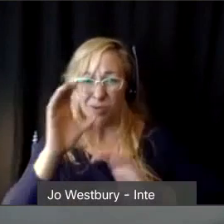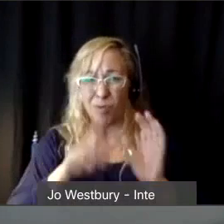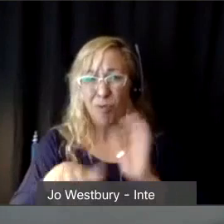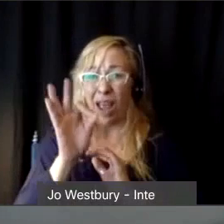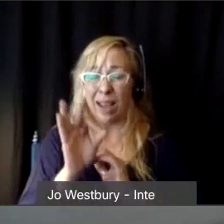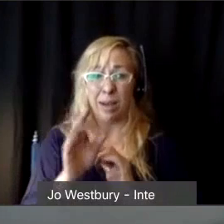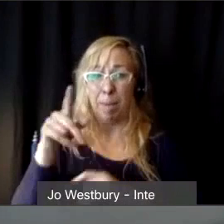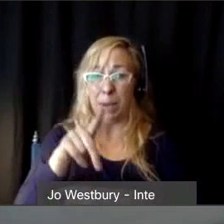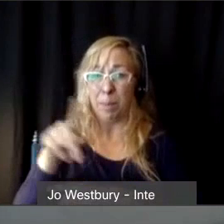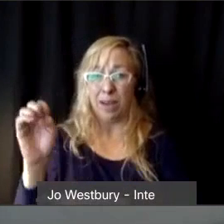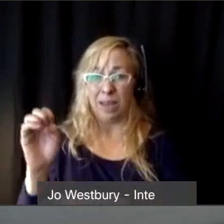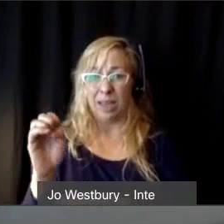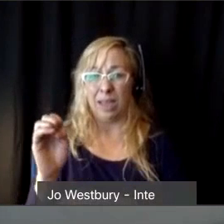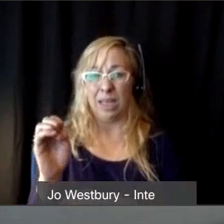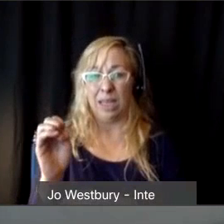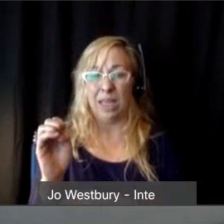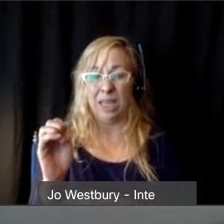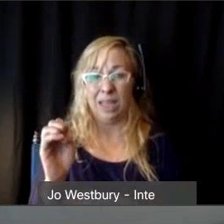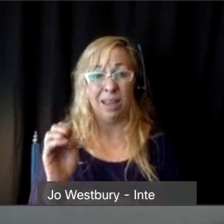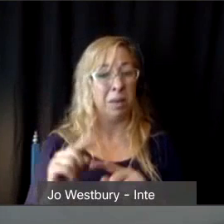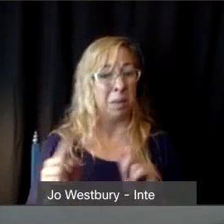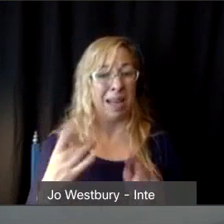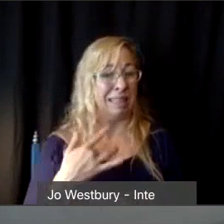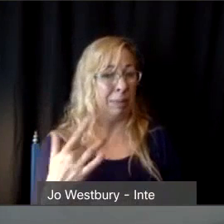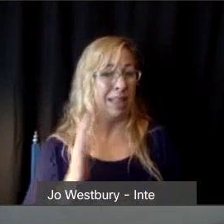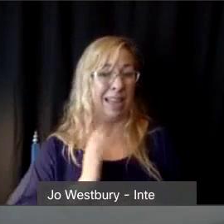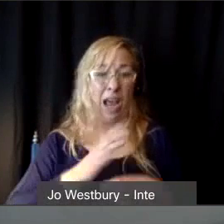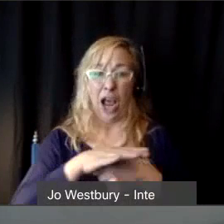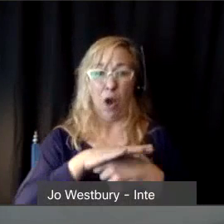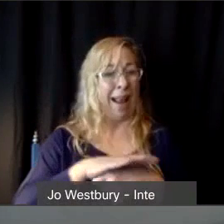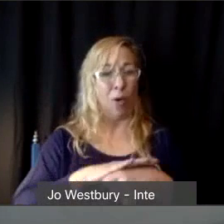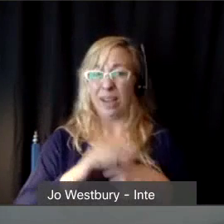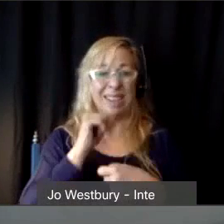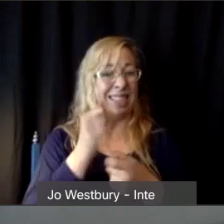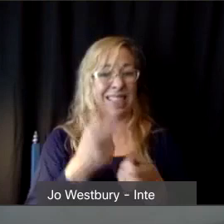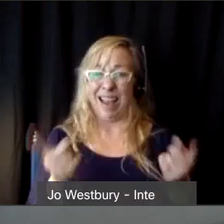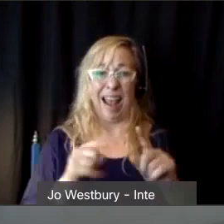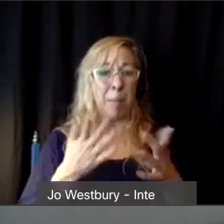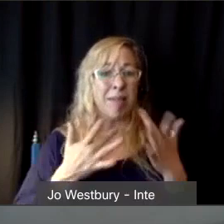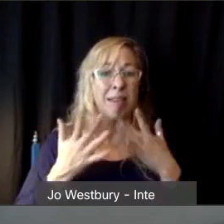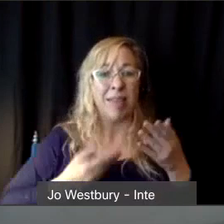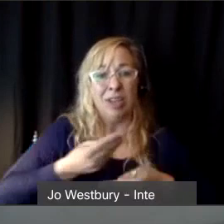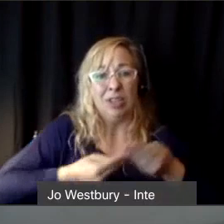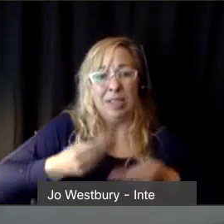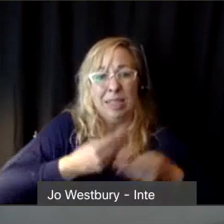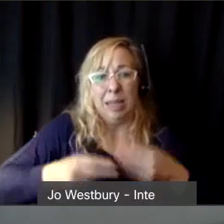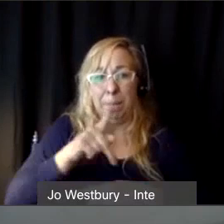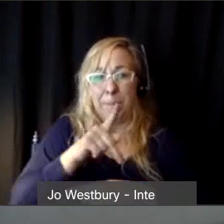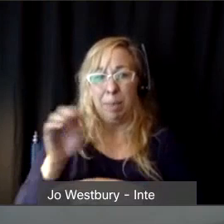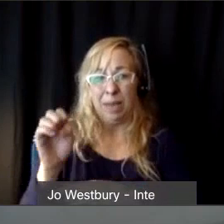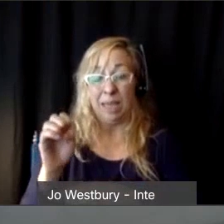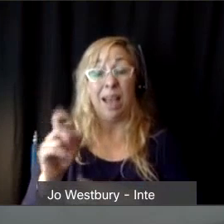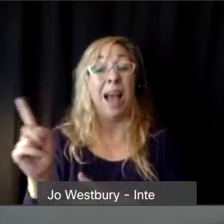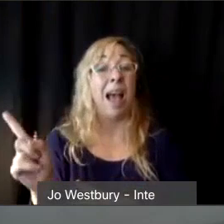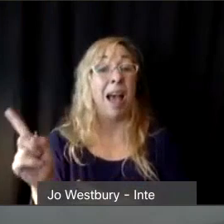in our area a shortage of PPE. I've heard that on the news, concern about a